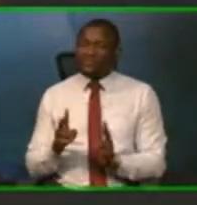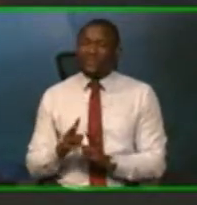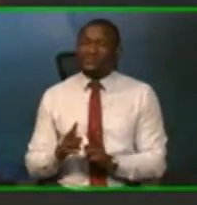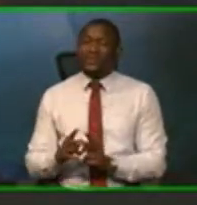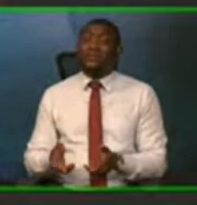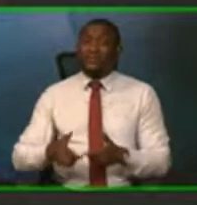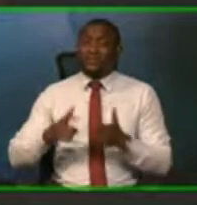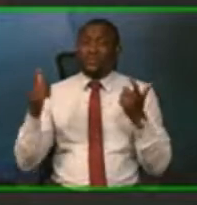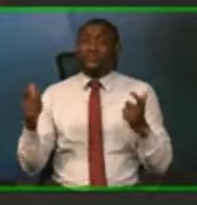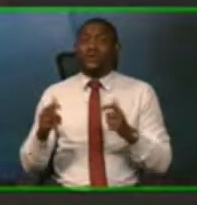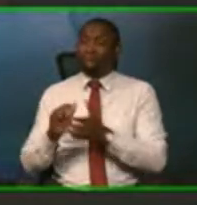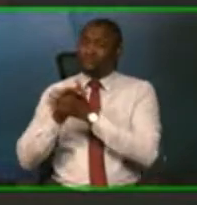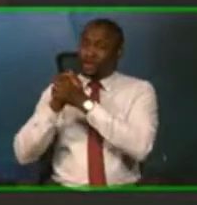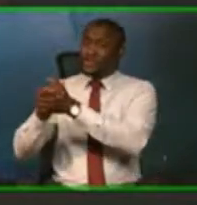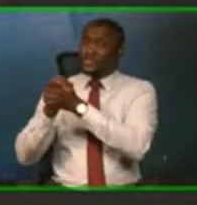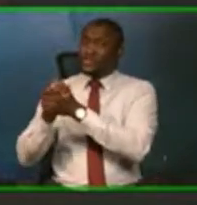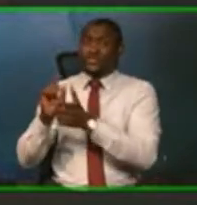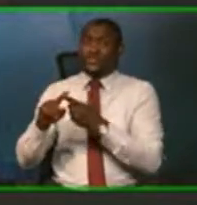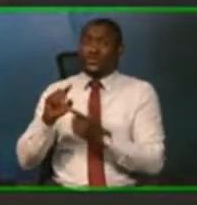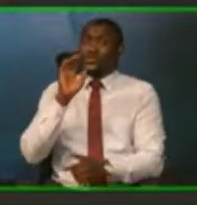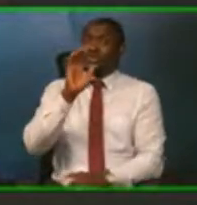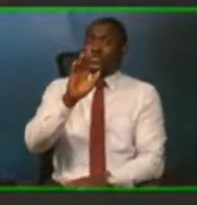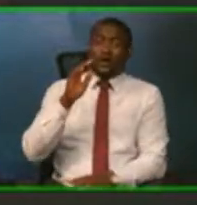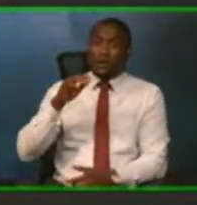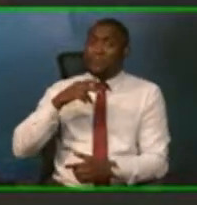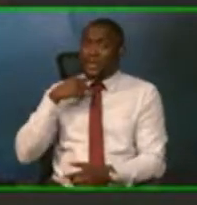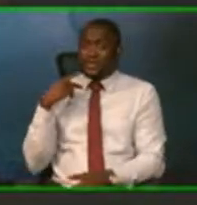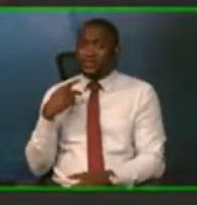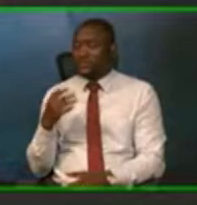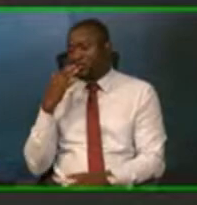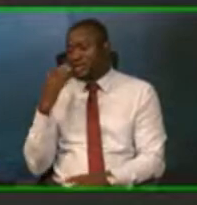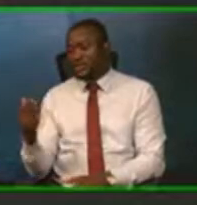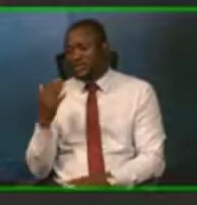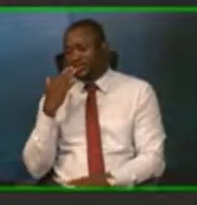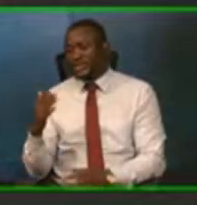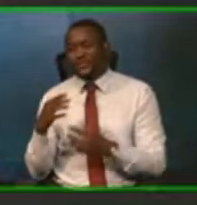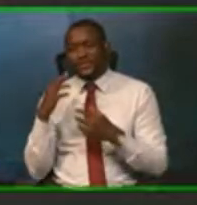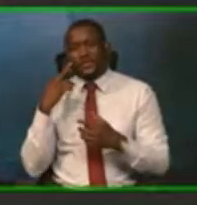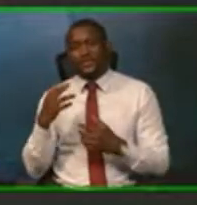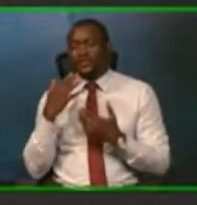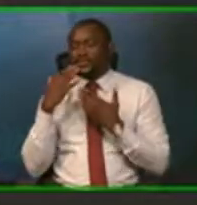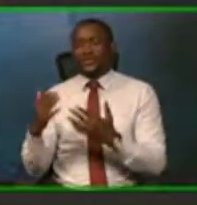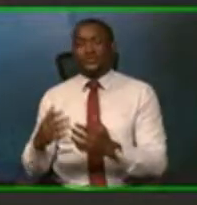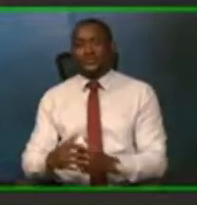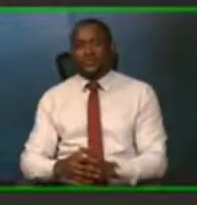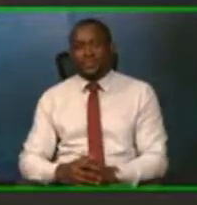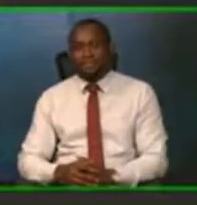salutation, especially to your pastor. Thank you, sir. Thank you.